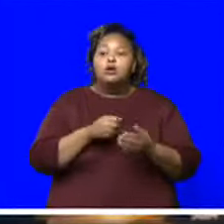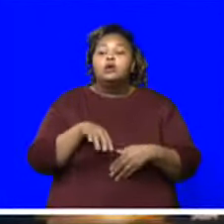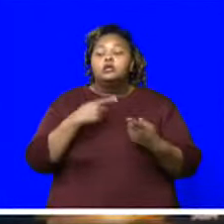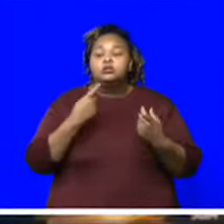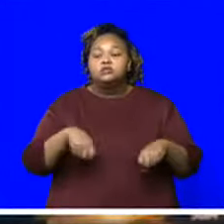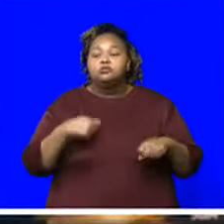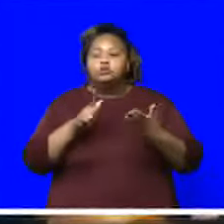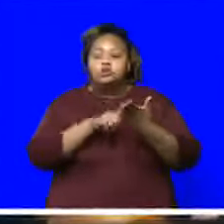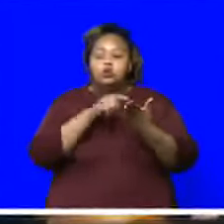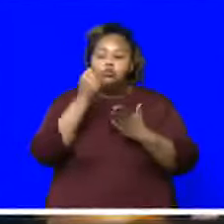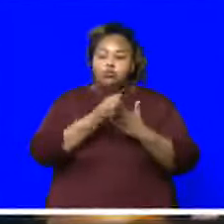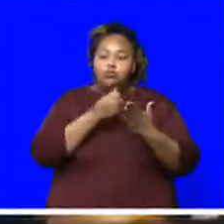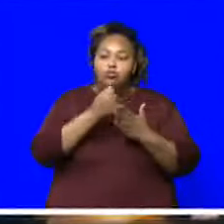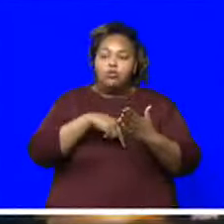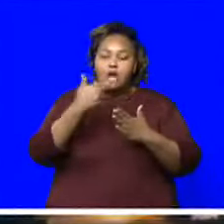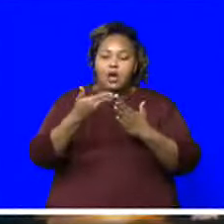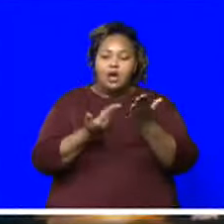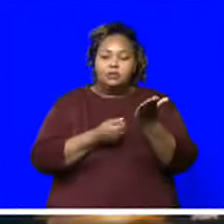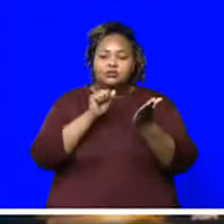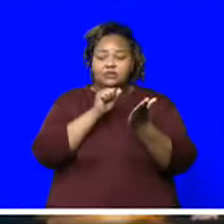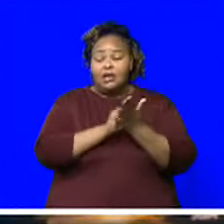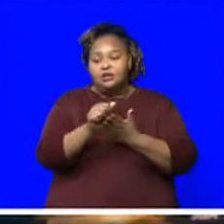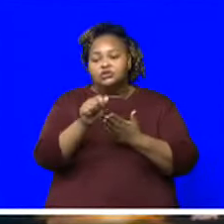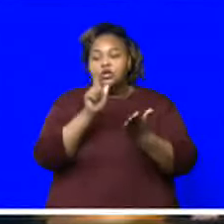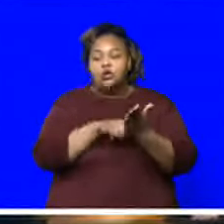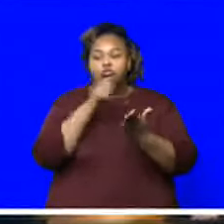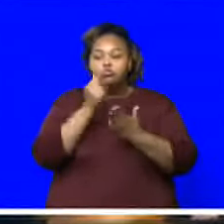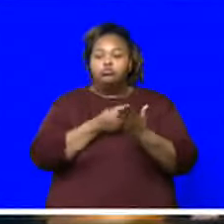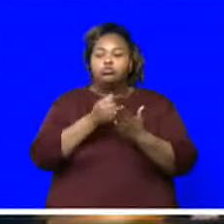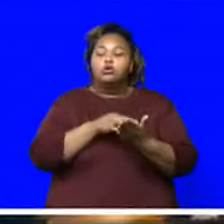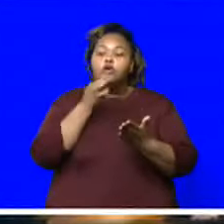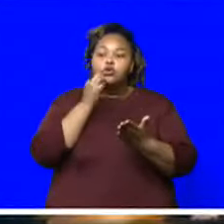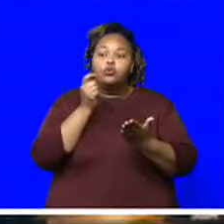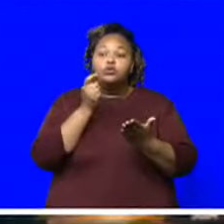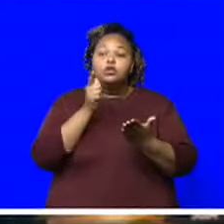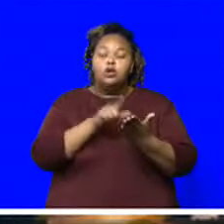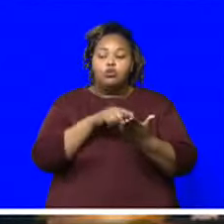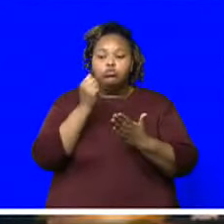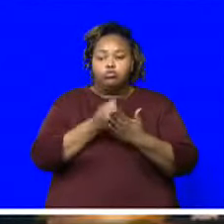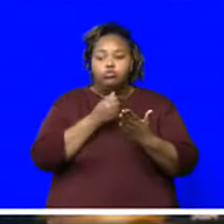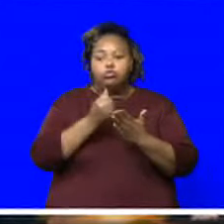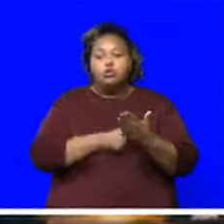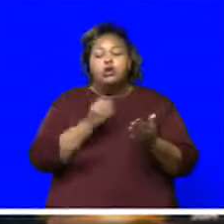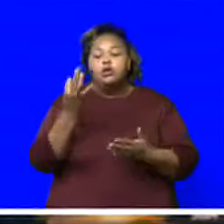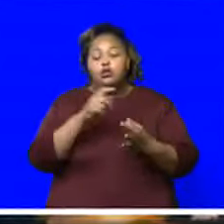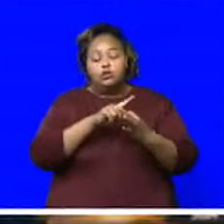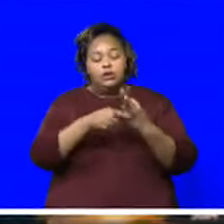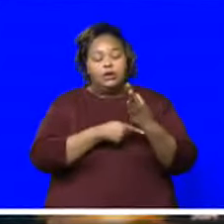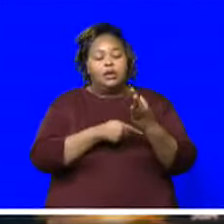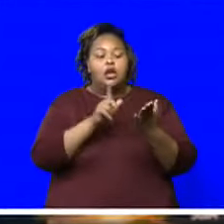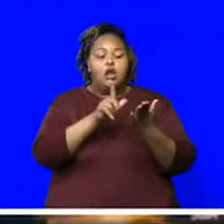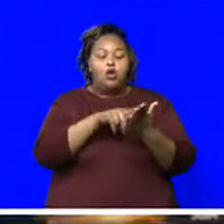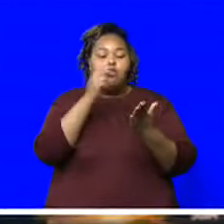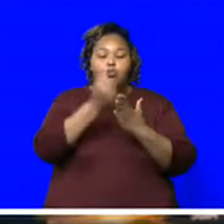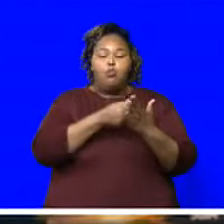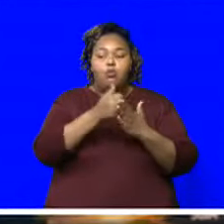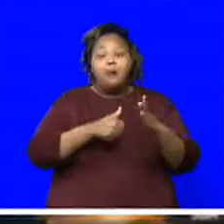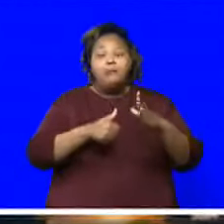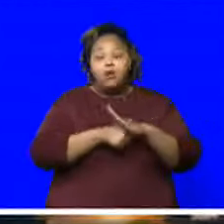and Culture Bill, as well as the Youth Bill, which are critical in transforming the youth landscape in Eswatini for the betterment of